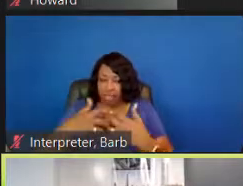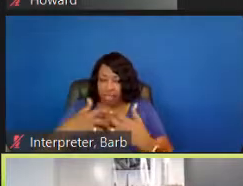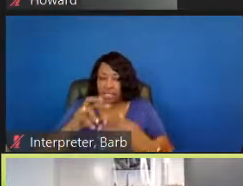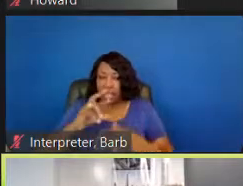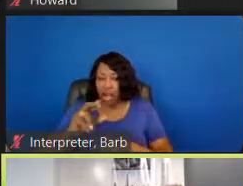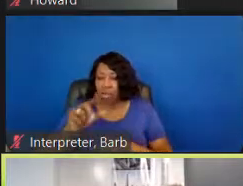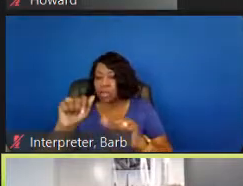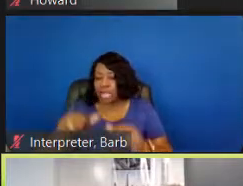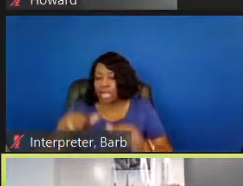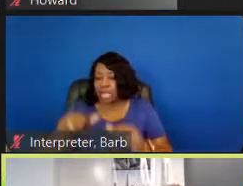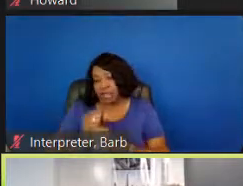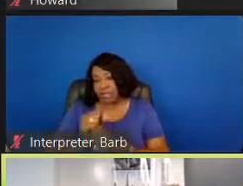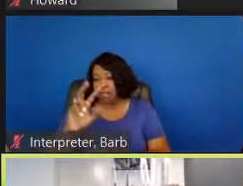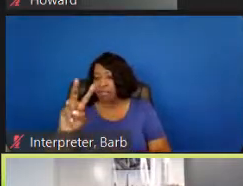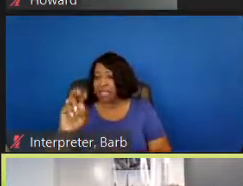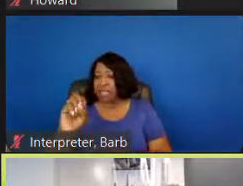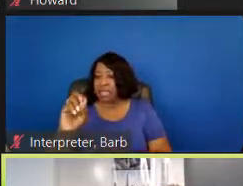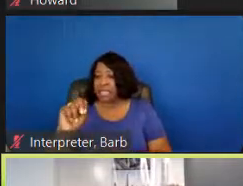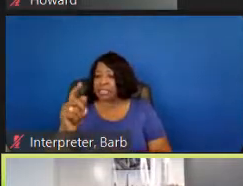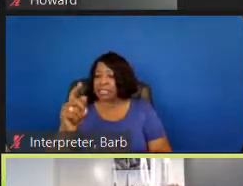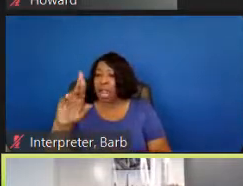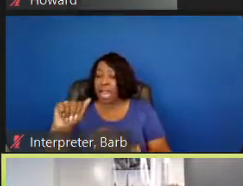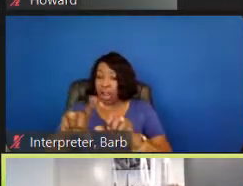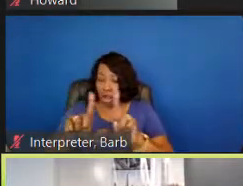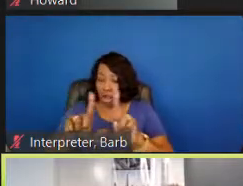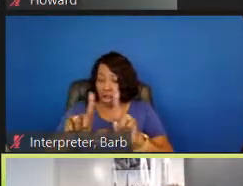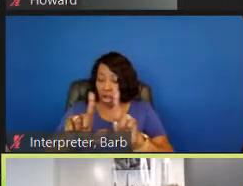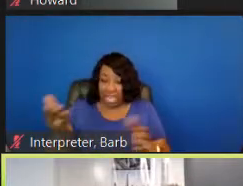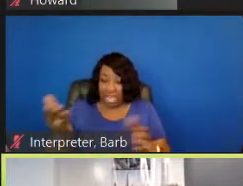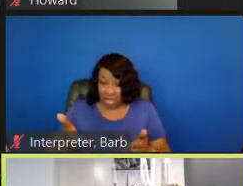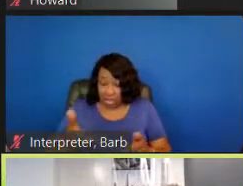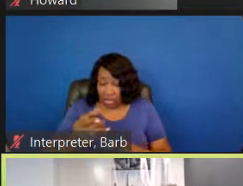Ventra cards at this location.